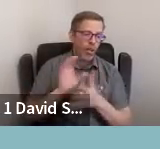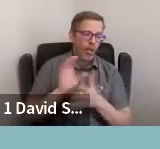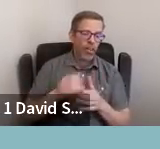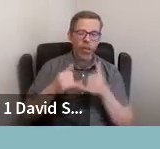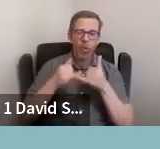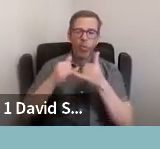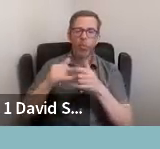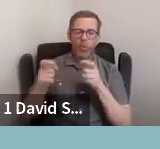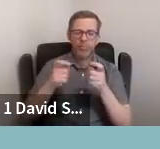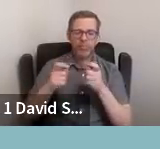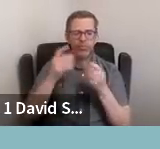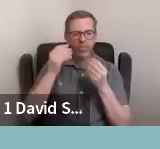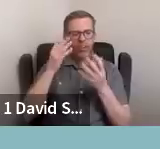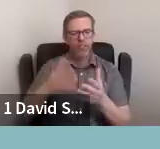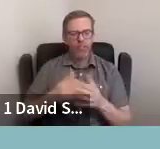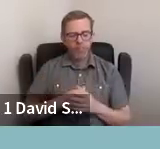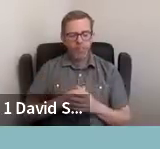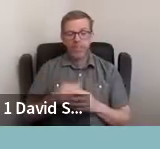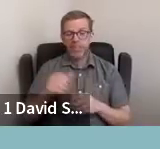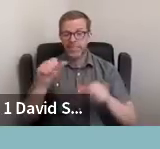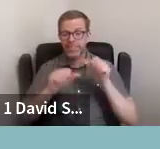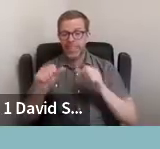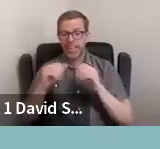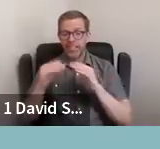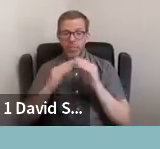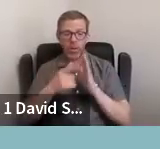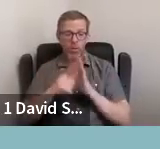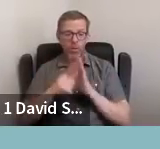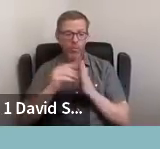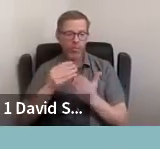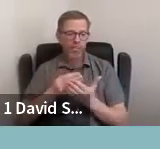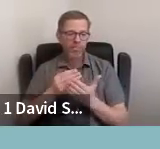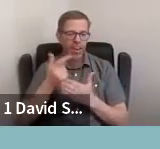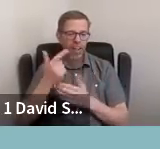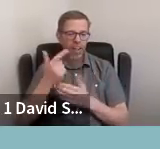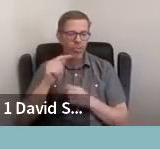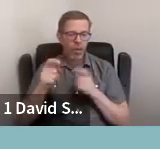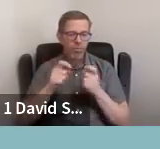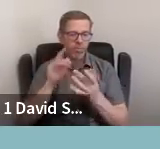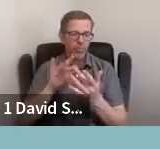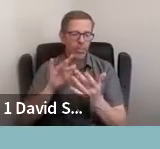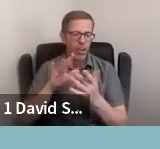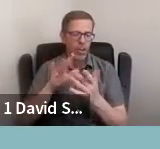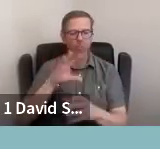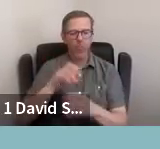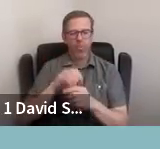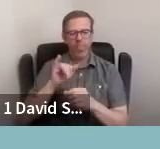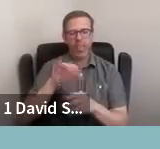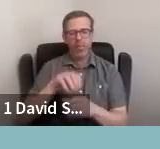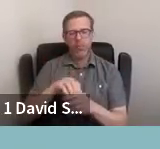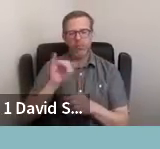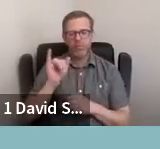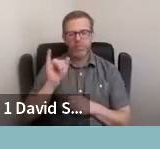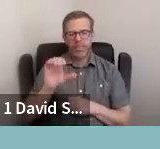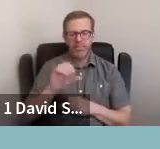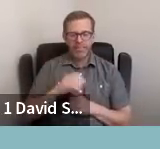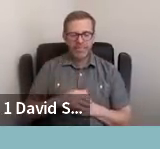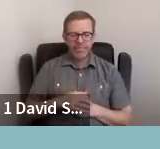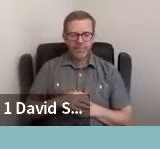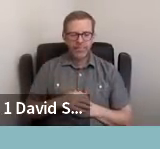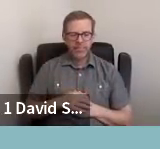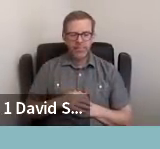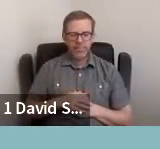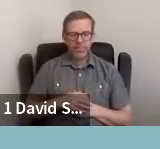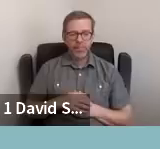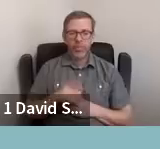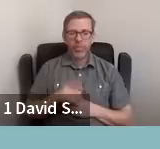administration information, and scientific peer review and financial grants management contacts within the participating ICs.